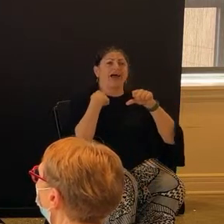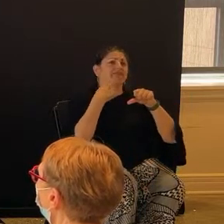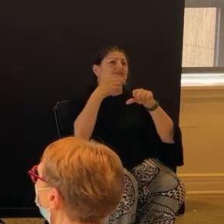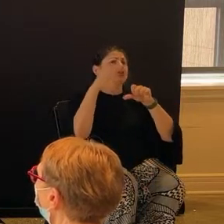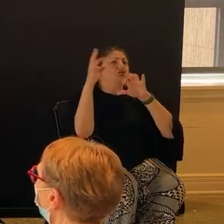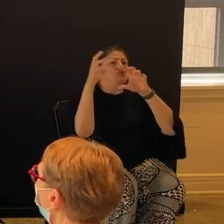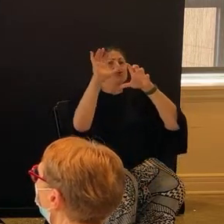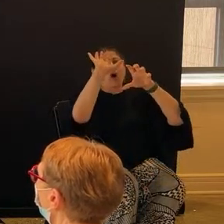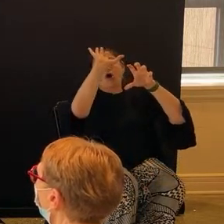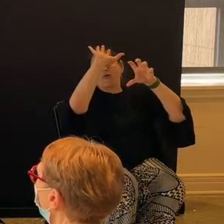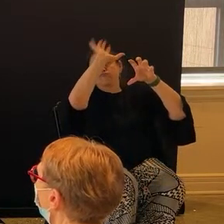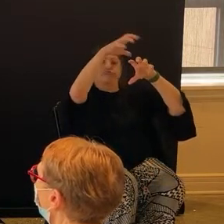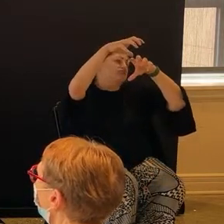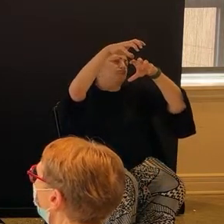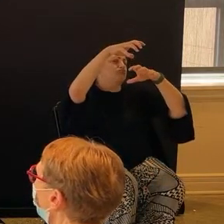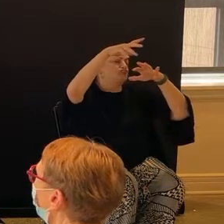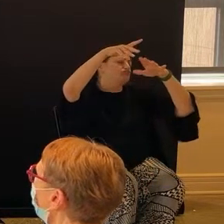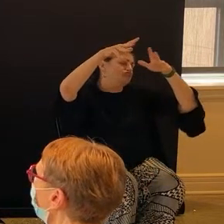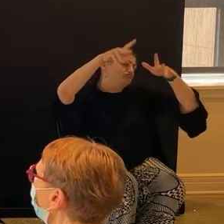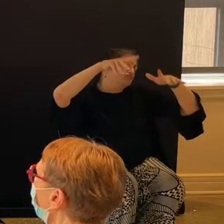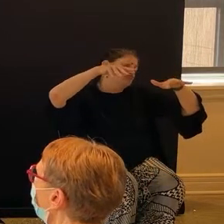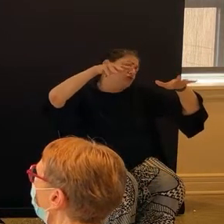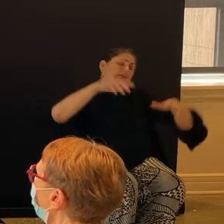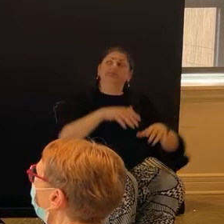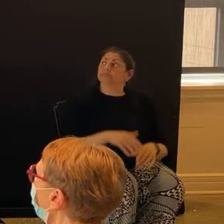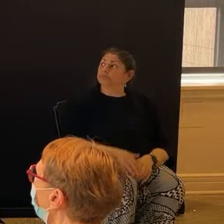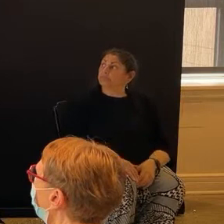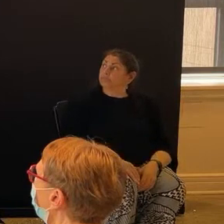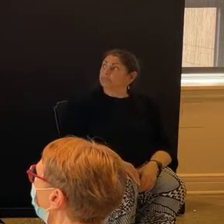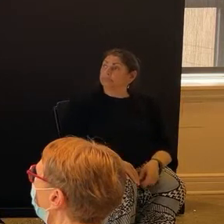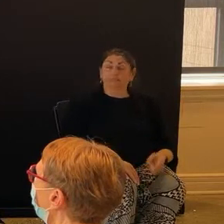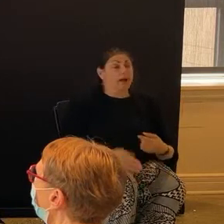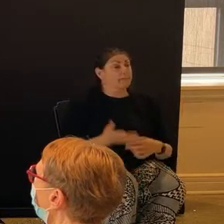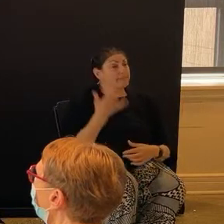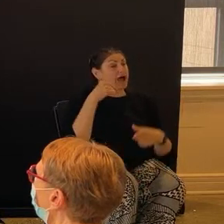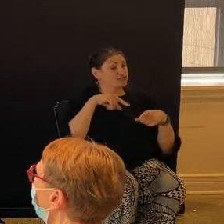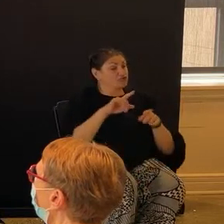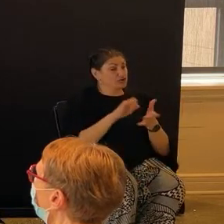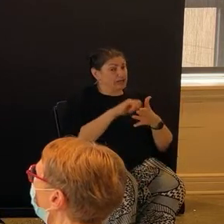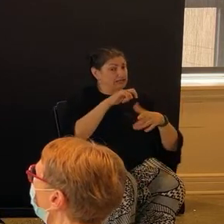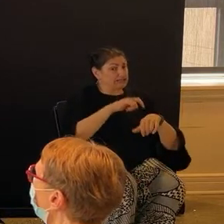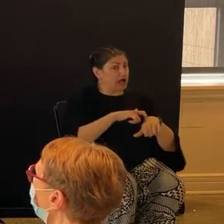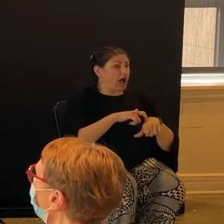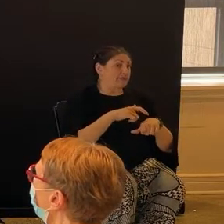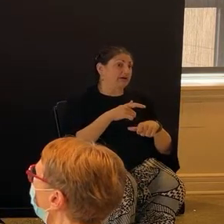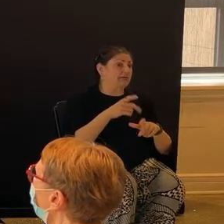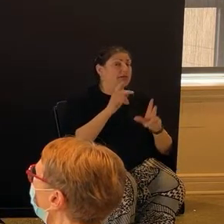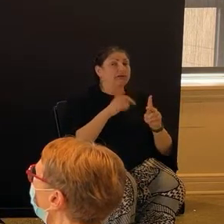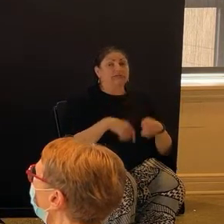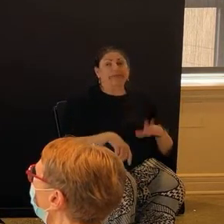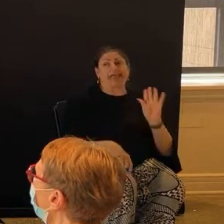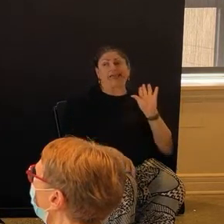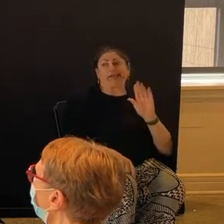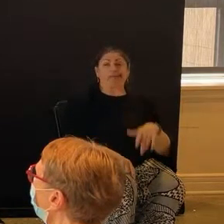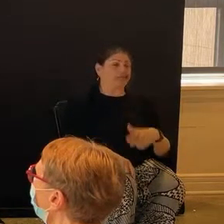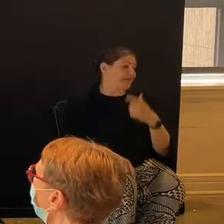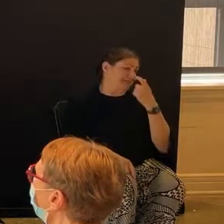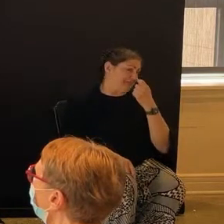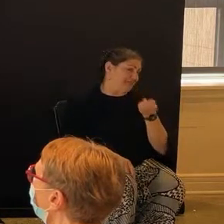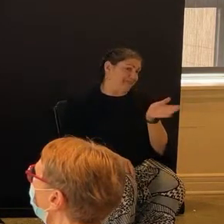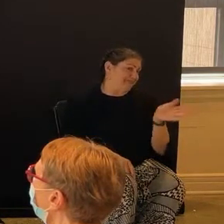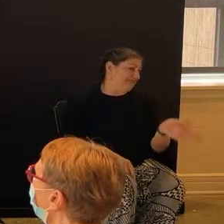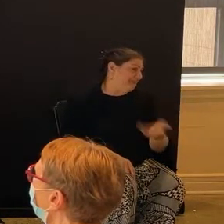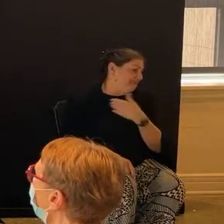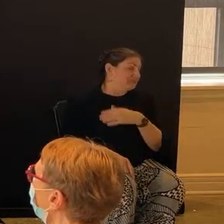in Southwest Washington. And at the time, I mean, as mountains go, it actually wasn't terrifically interesting, at least in the scientific